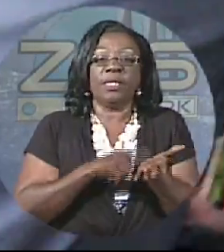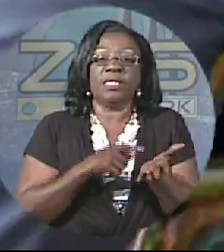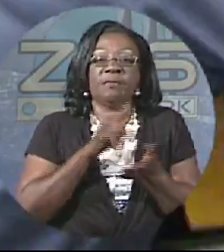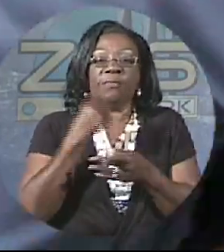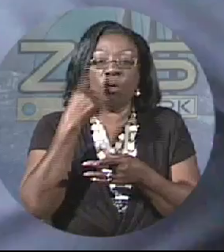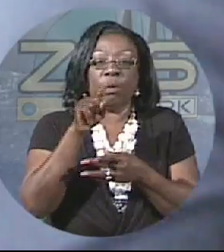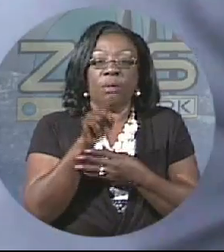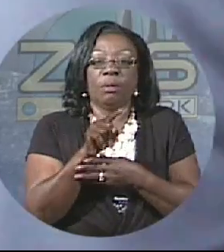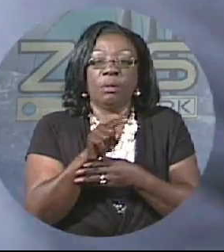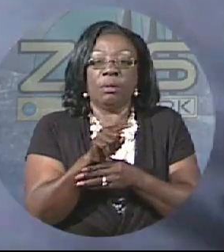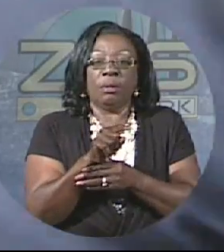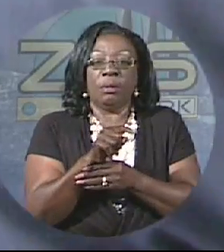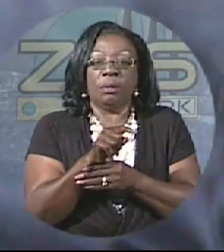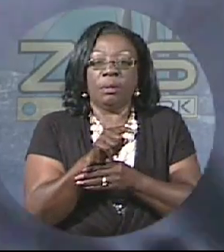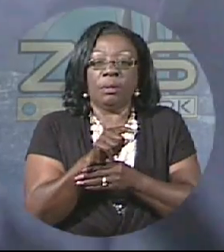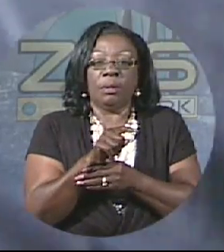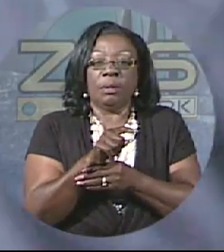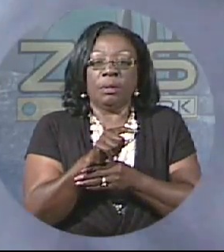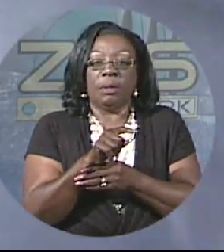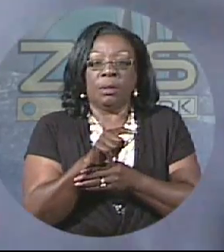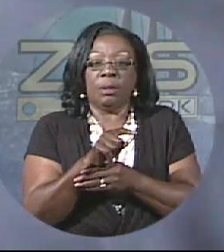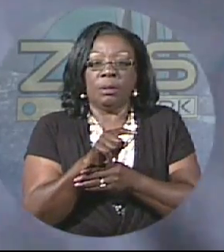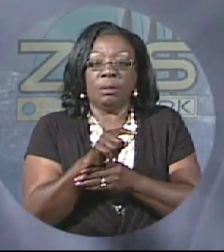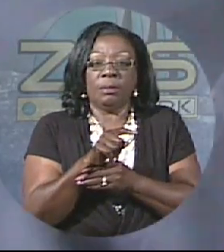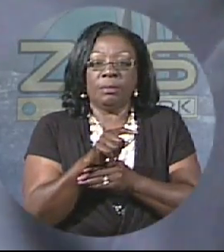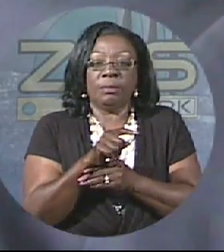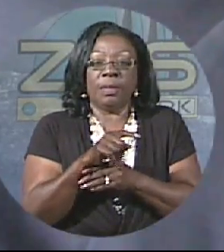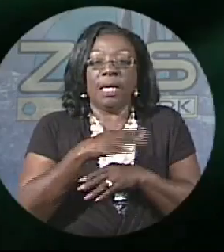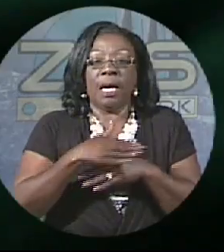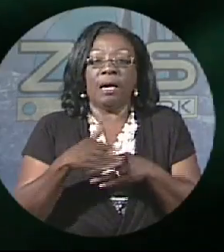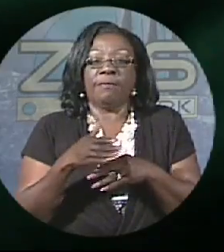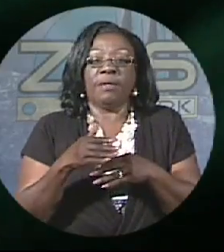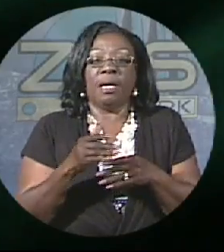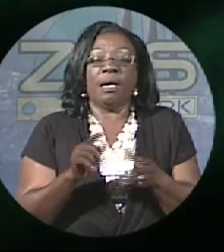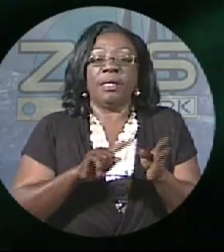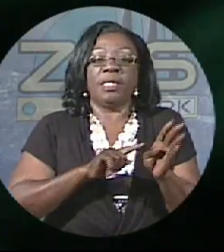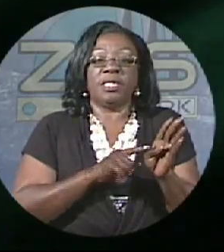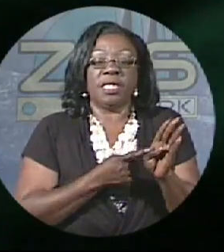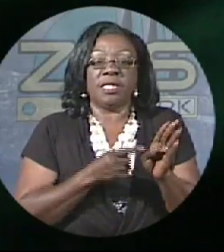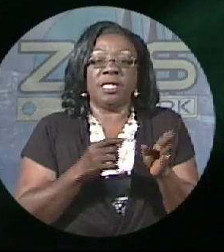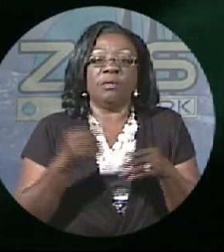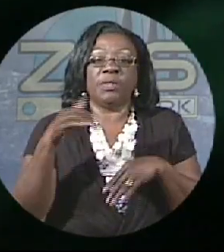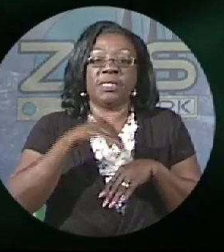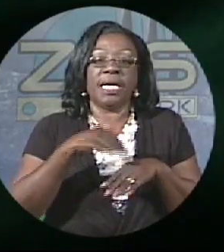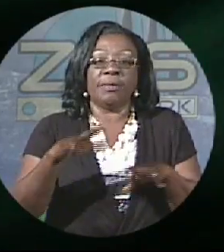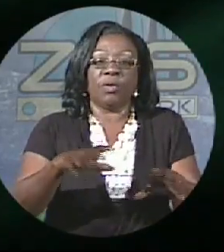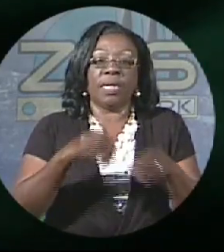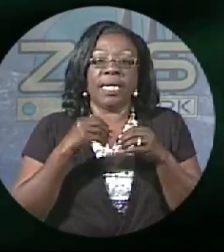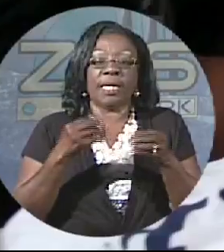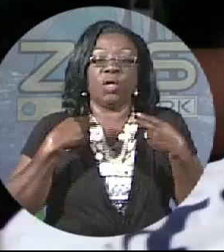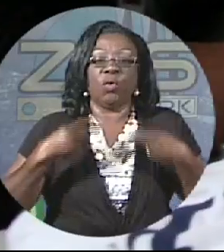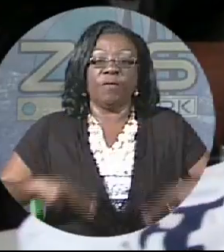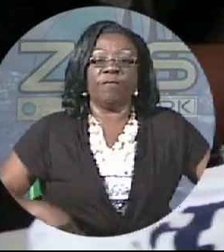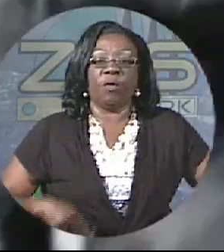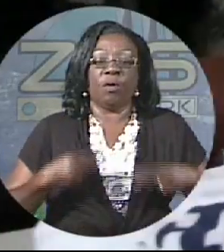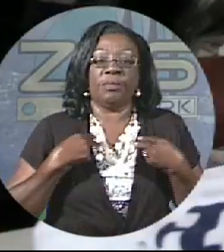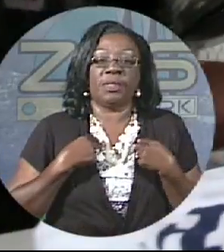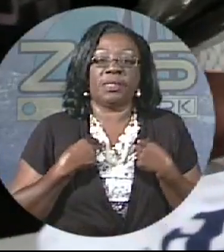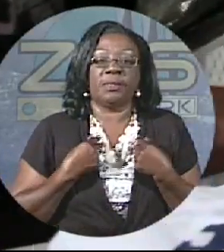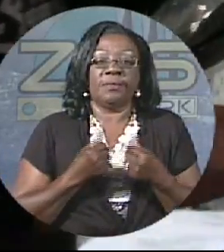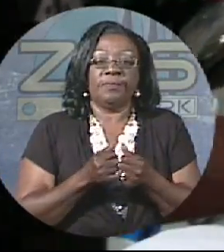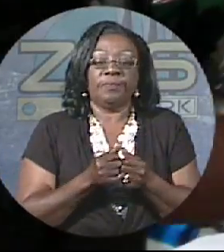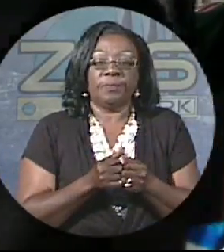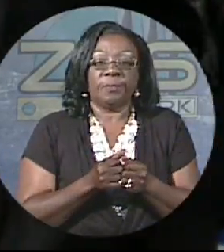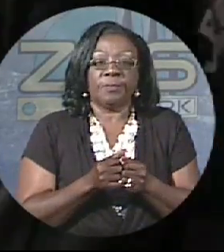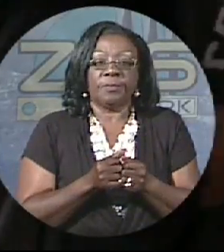prison? You forget what? After our initiation, it was time to collect uniforms that included an RBDF